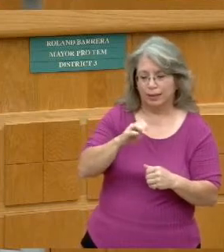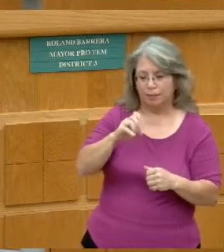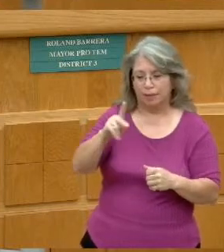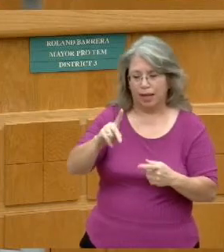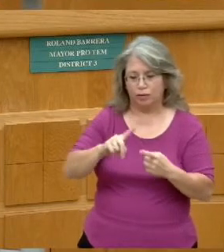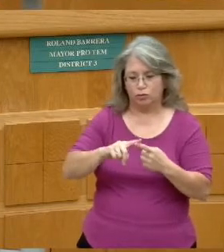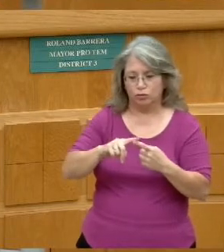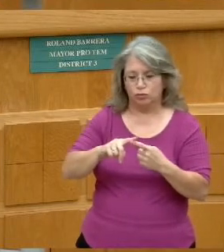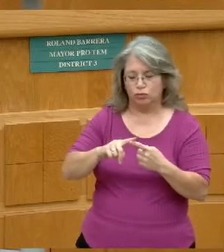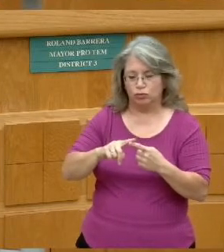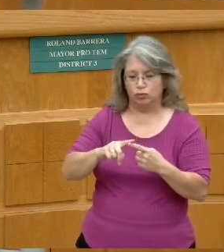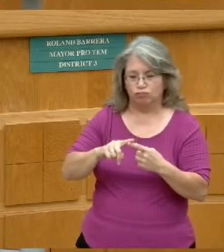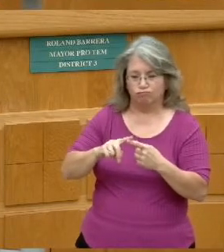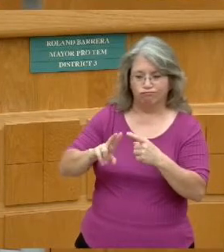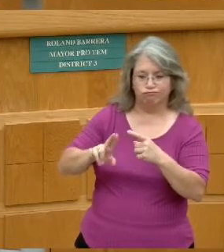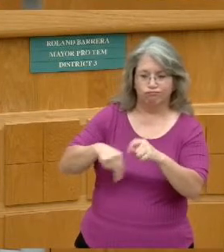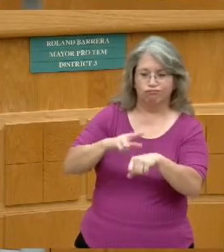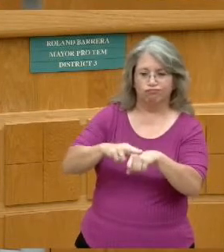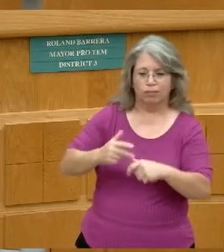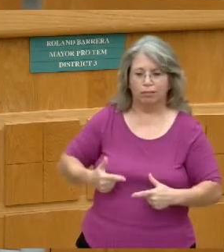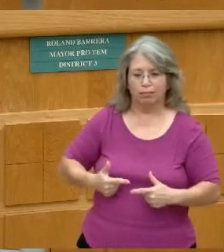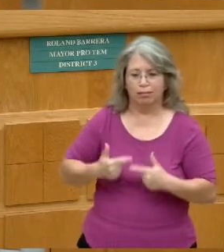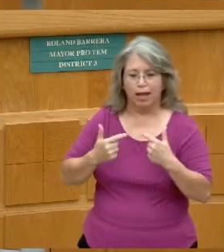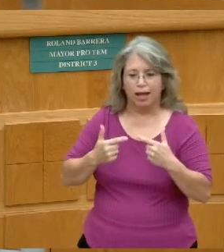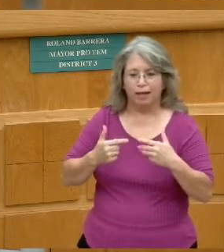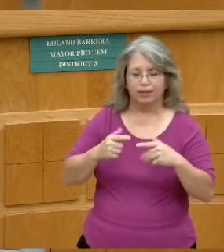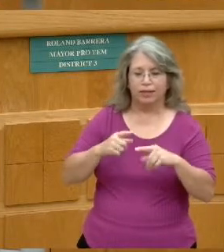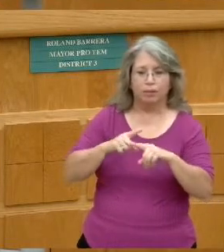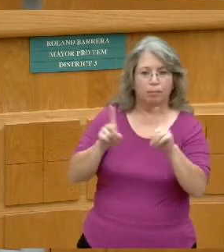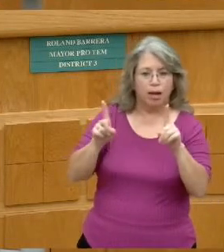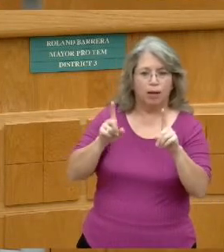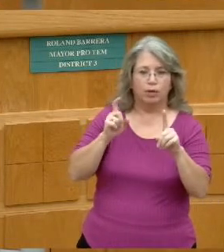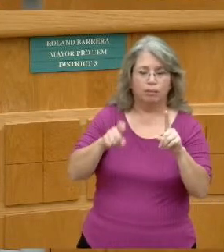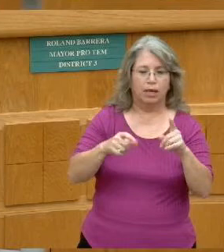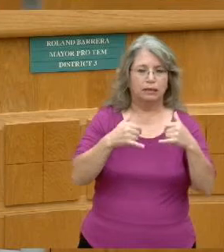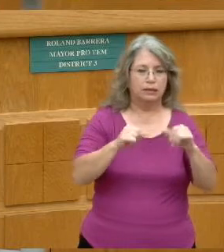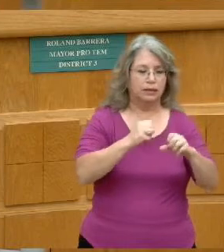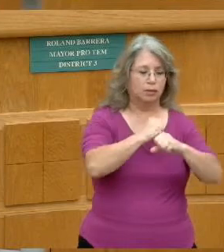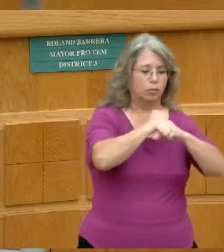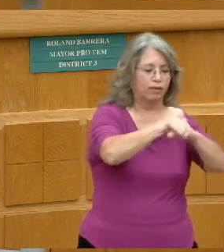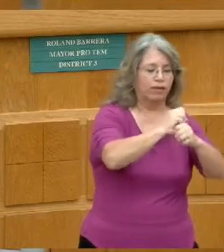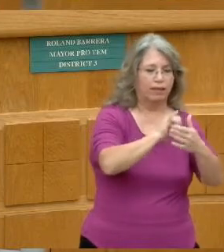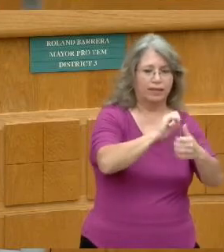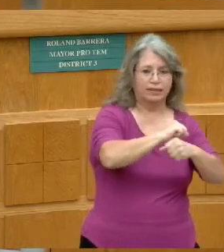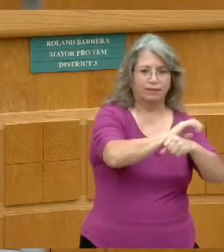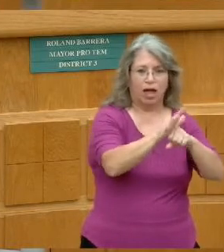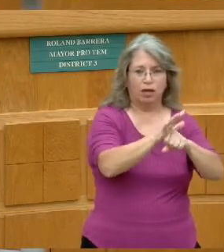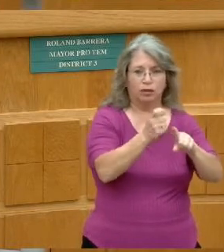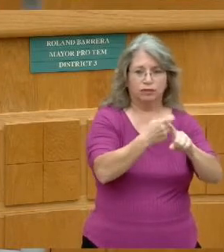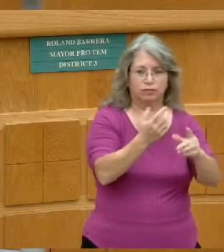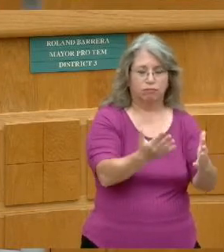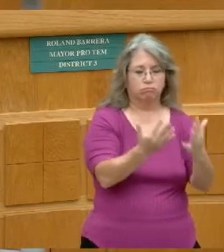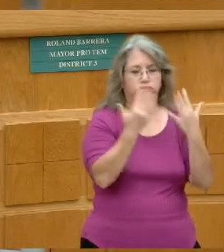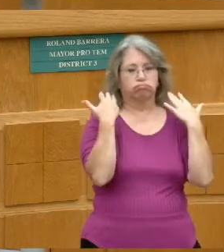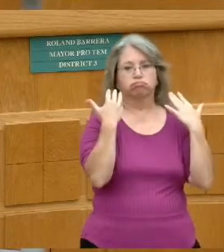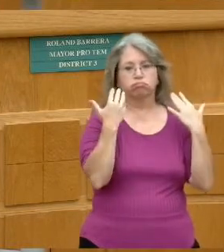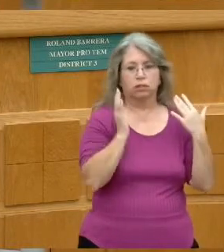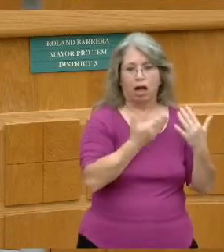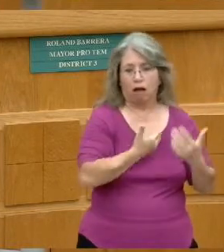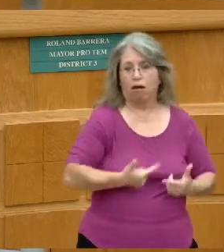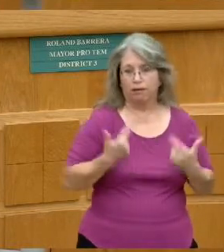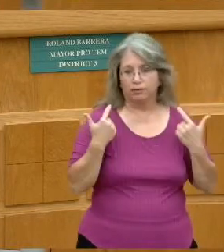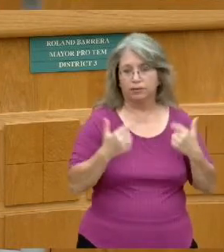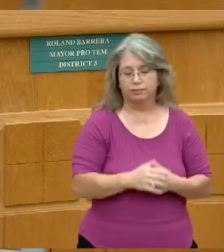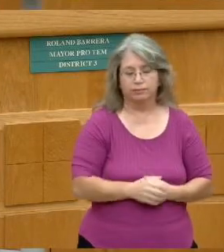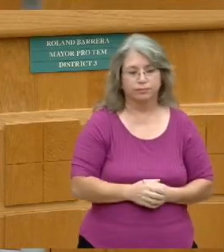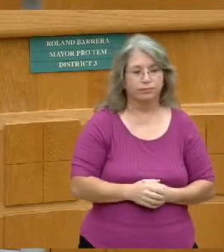to stop COVID-19 from taking over our lives. So, in summary, The new cases in the